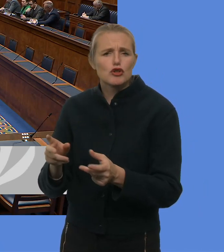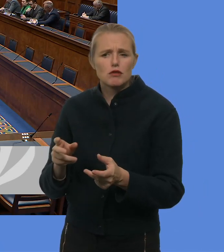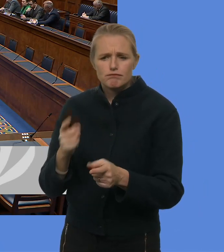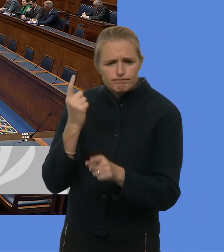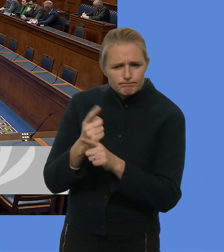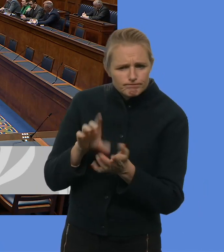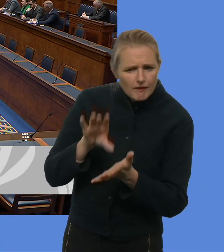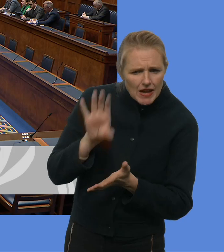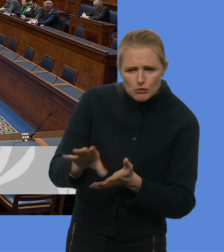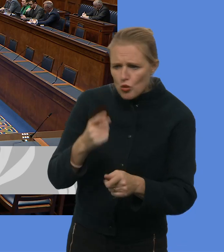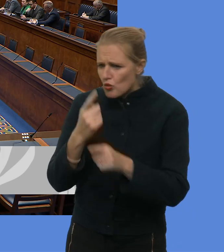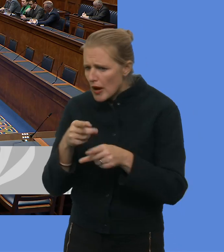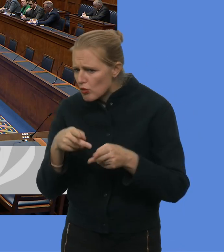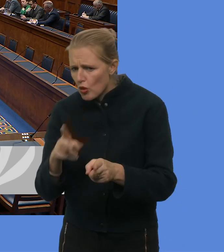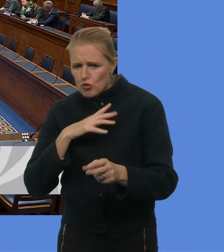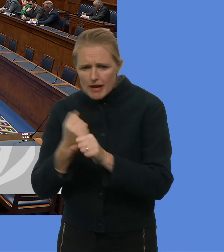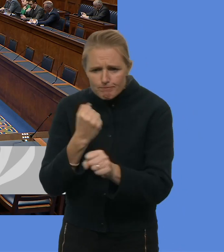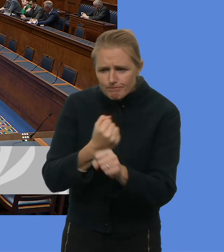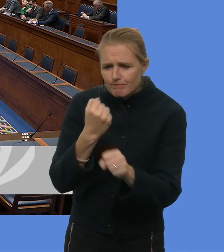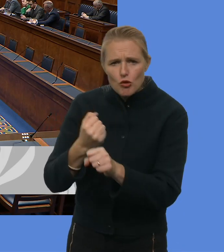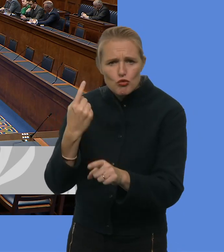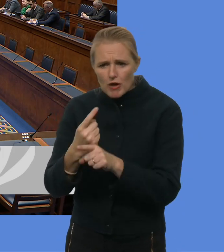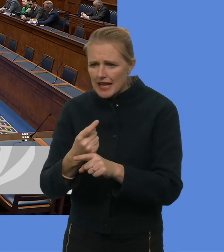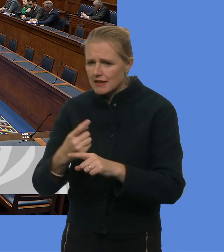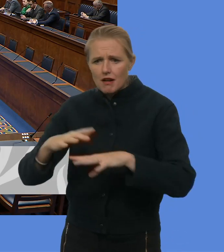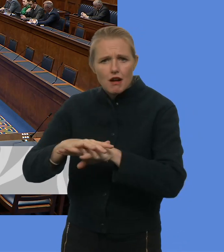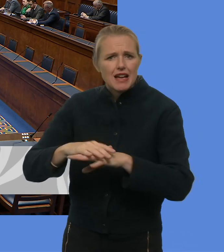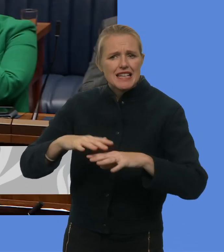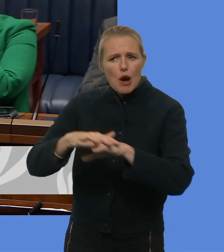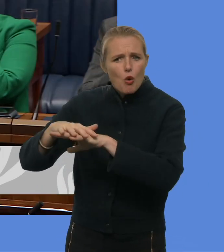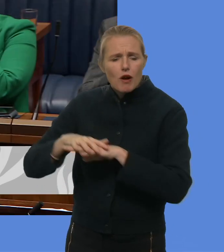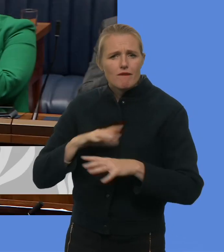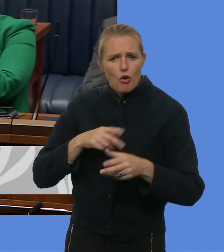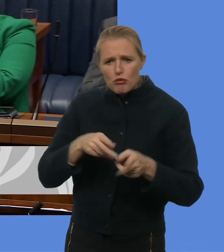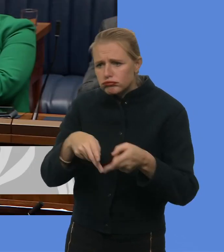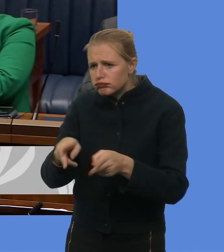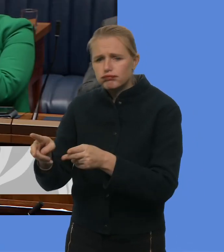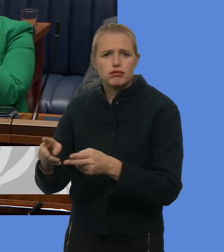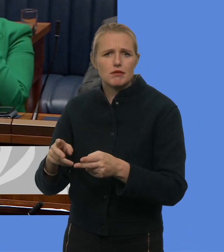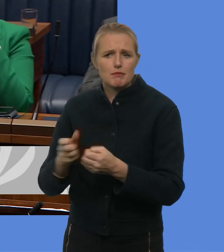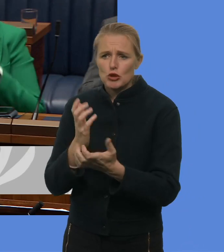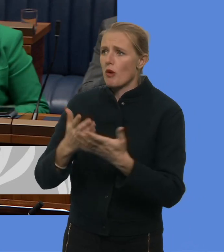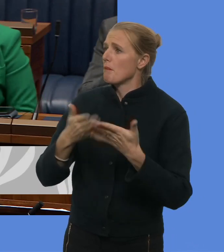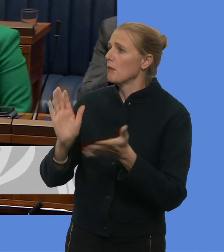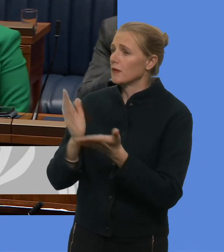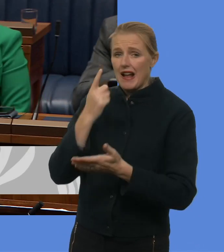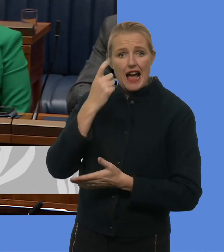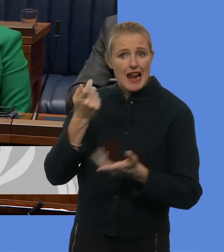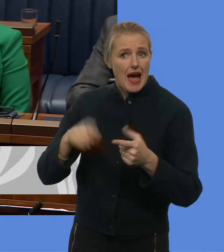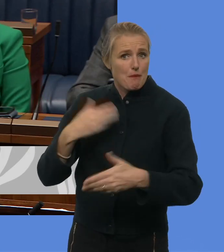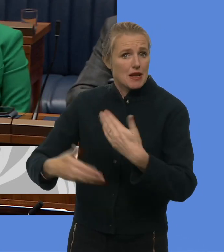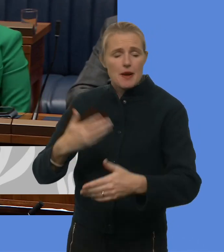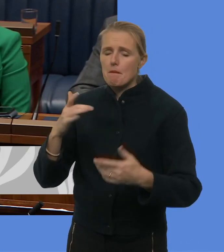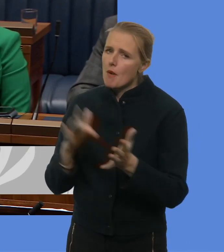right infrastructure, are absolutely critical foundations for growing our economy and the delivery of our public services here in Northern Ireland. We